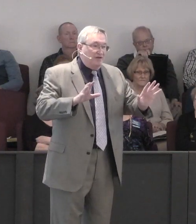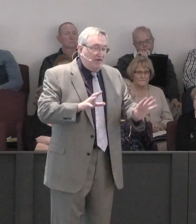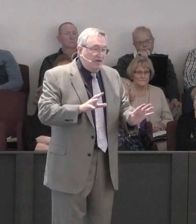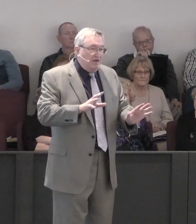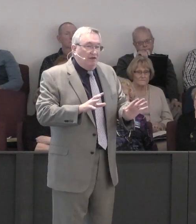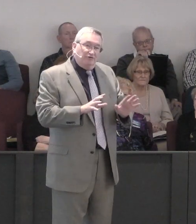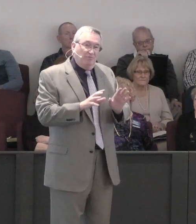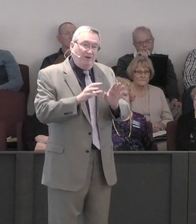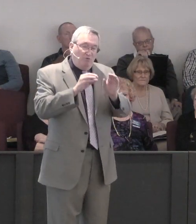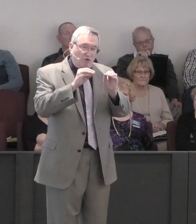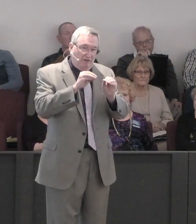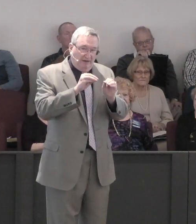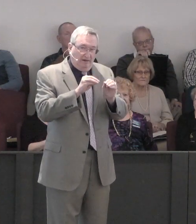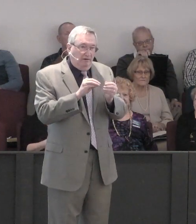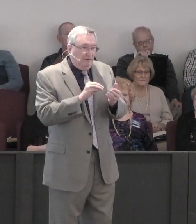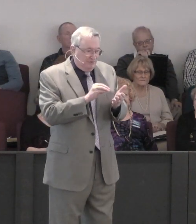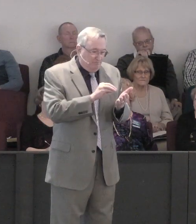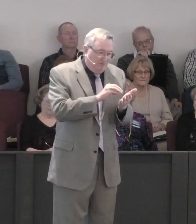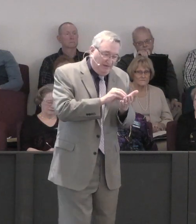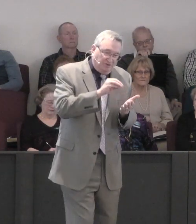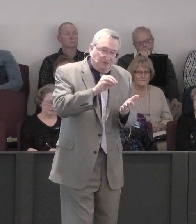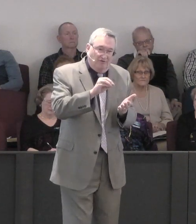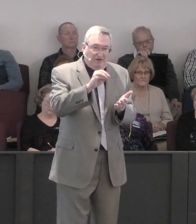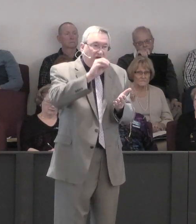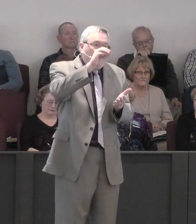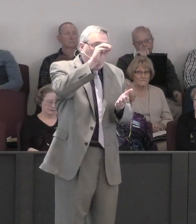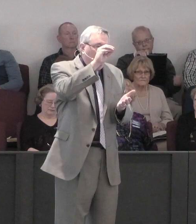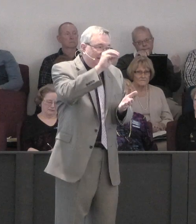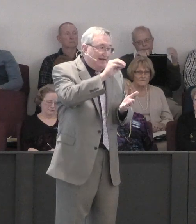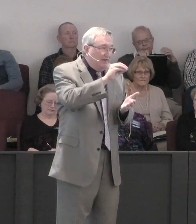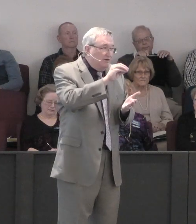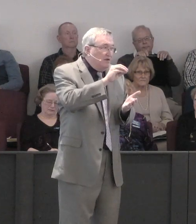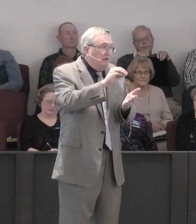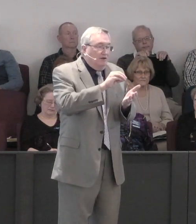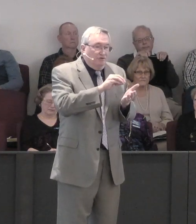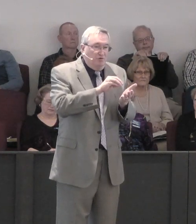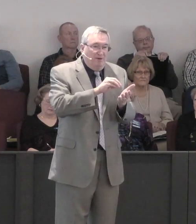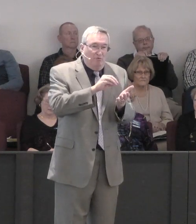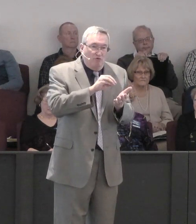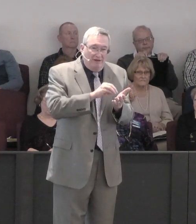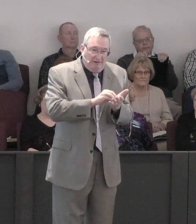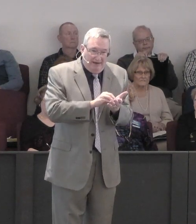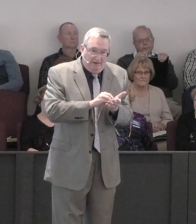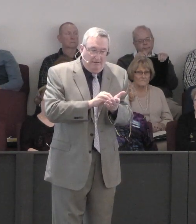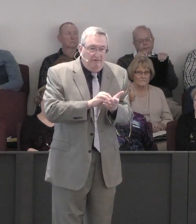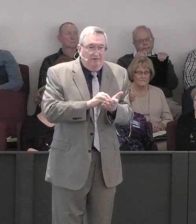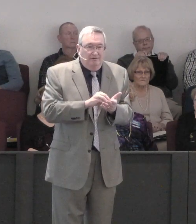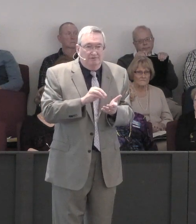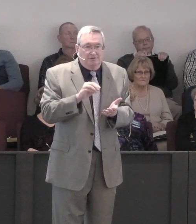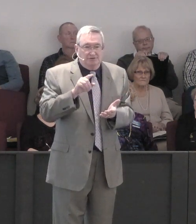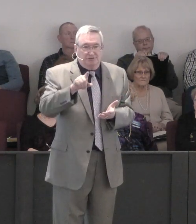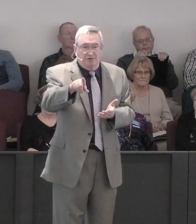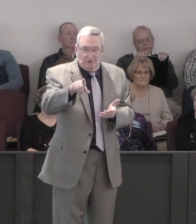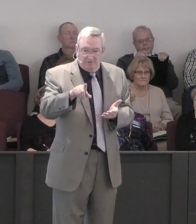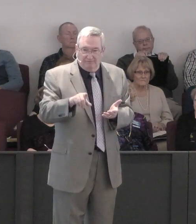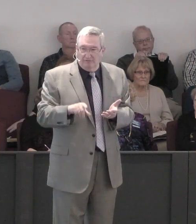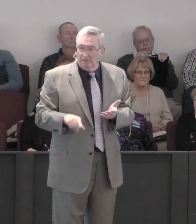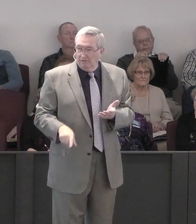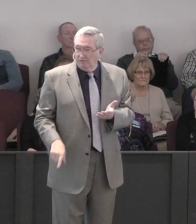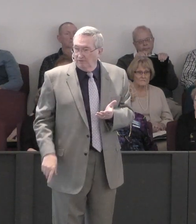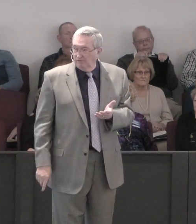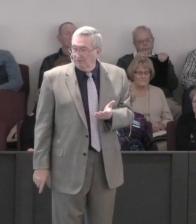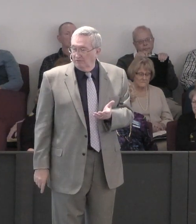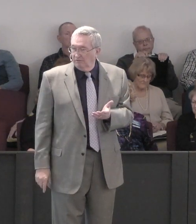You need to be willing to be a servant. You need to be willing to serve.